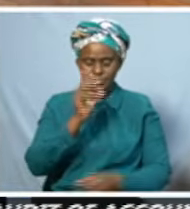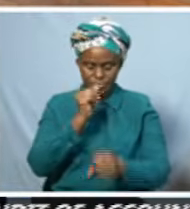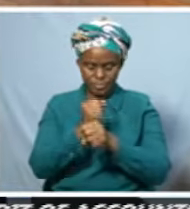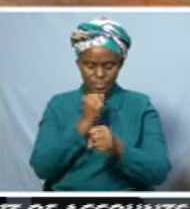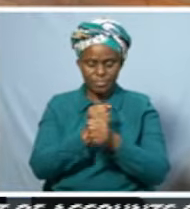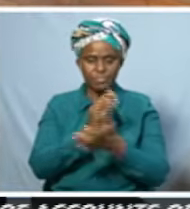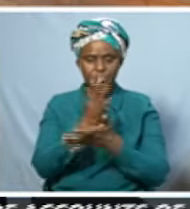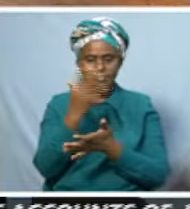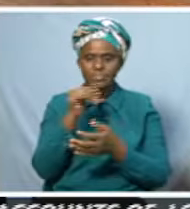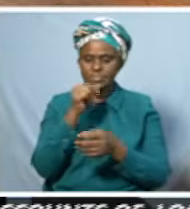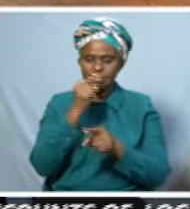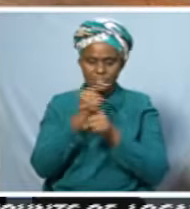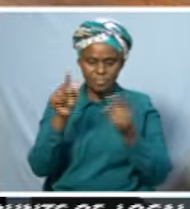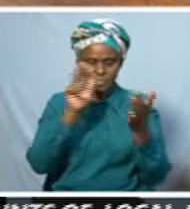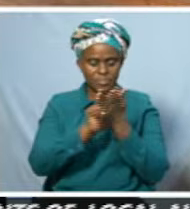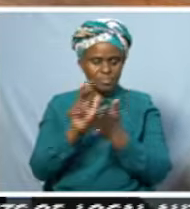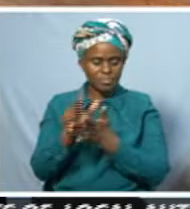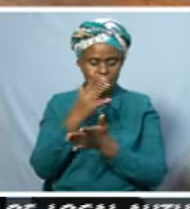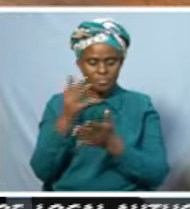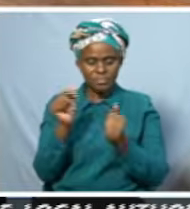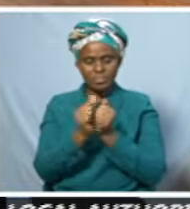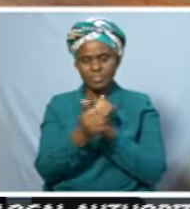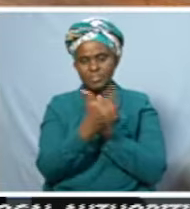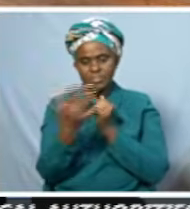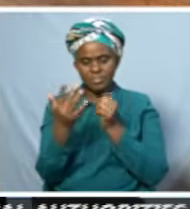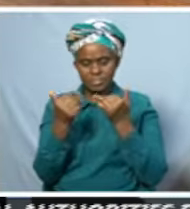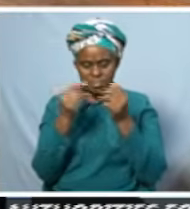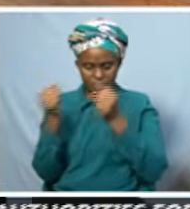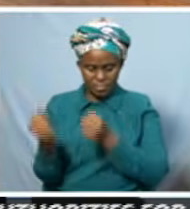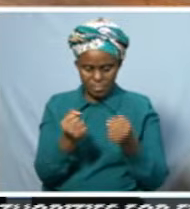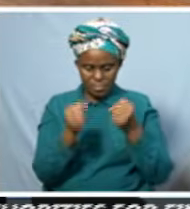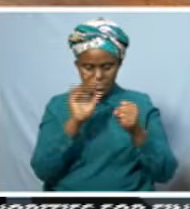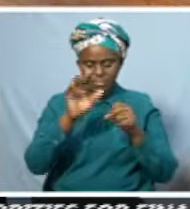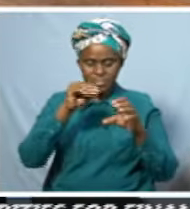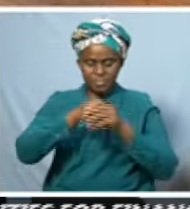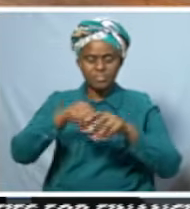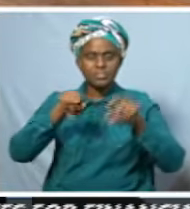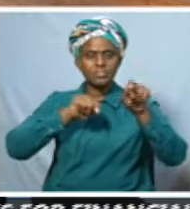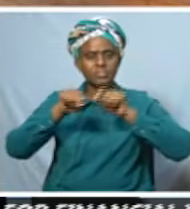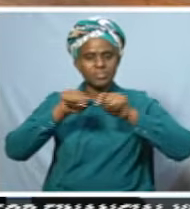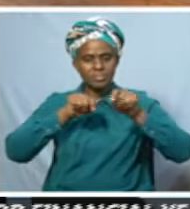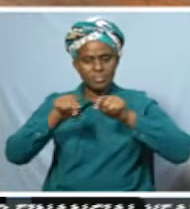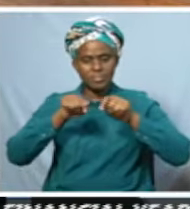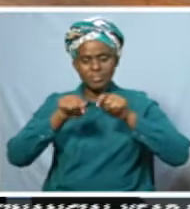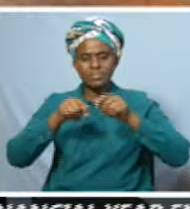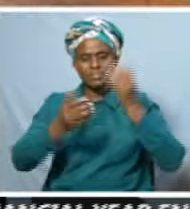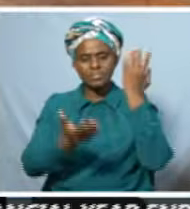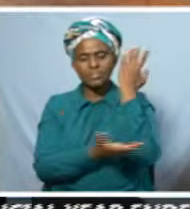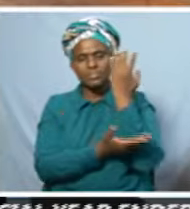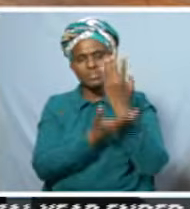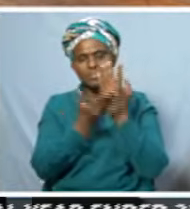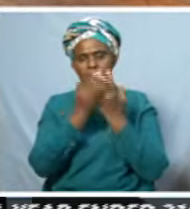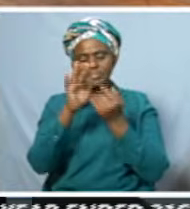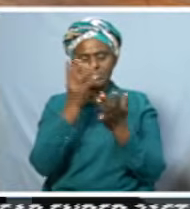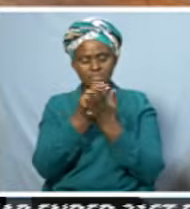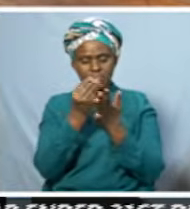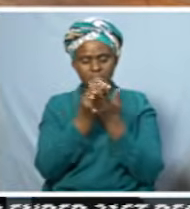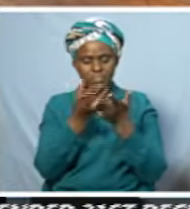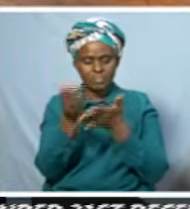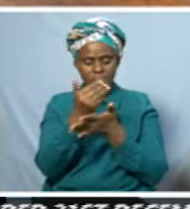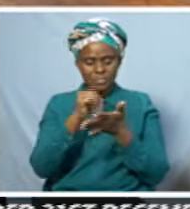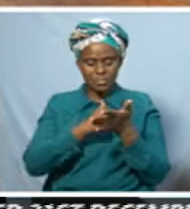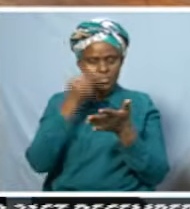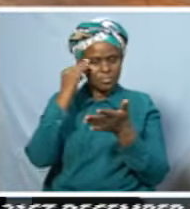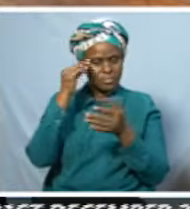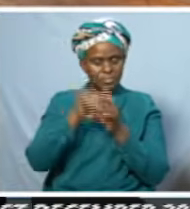thing. Don't just approve things and so on and so forth. So strengthen your internal controls, then improve your revenue mobilization. We